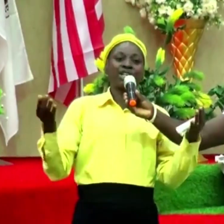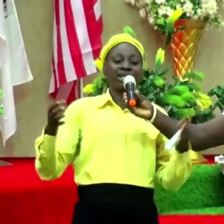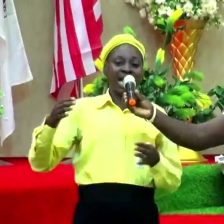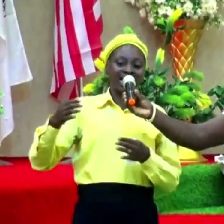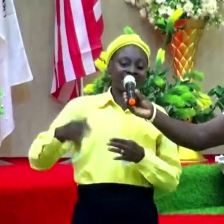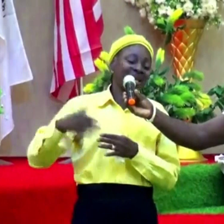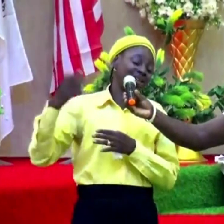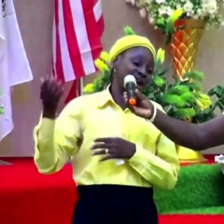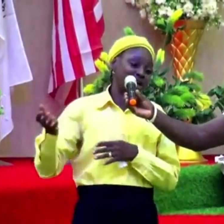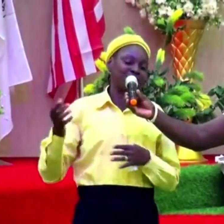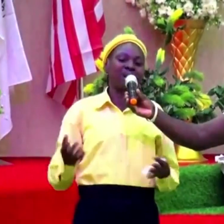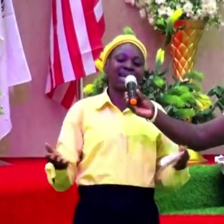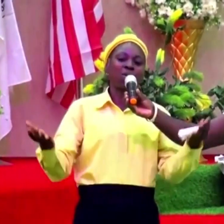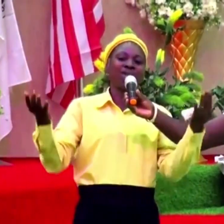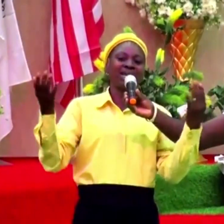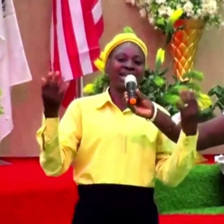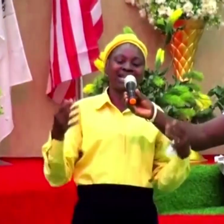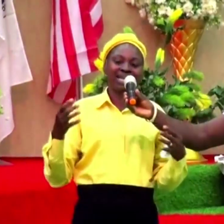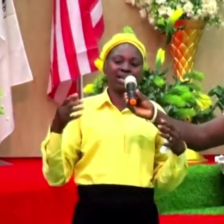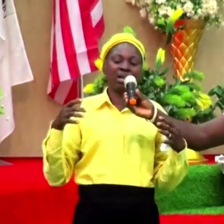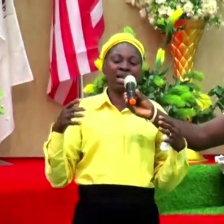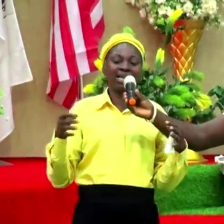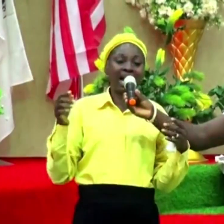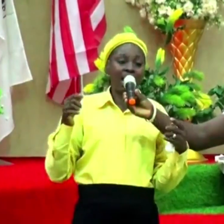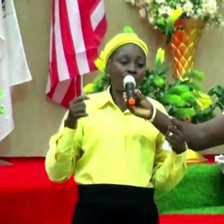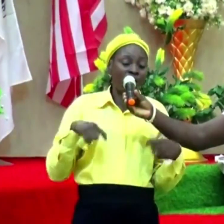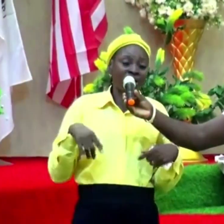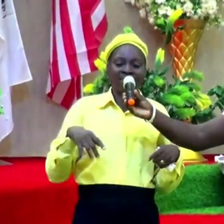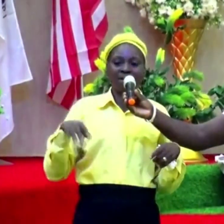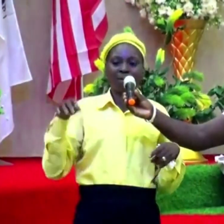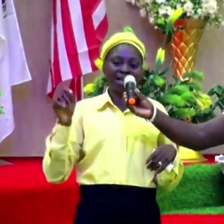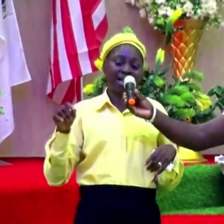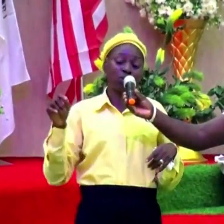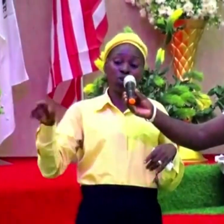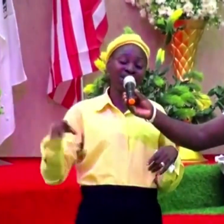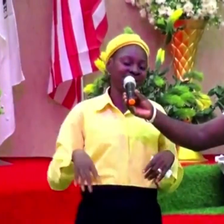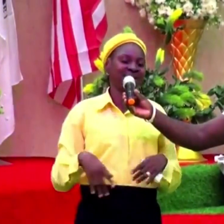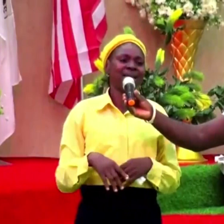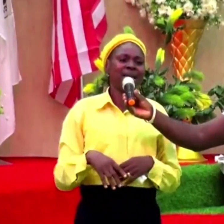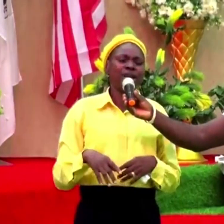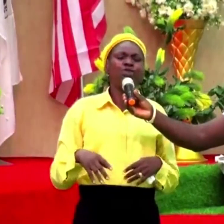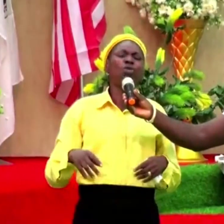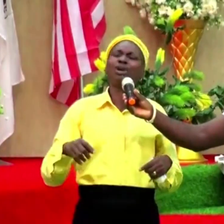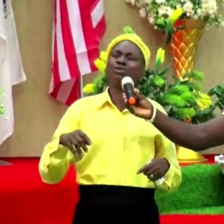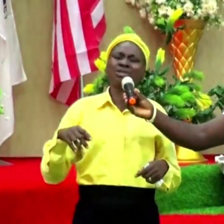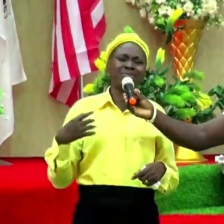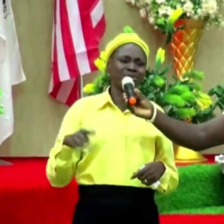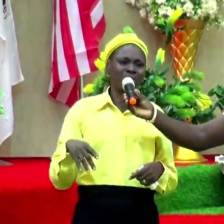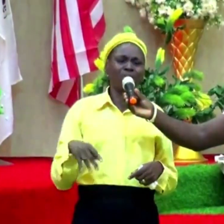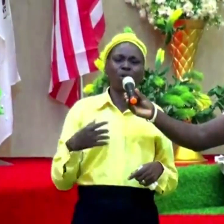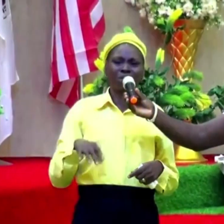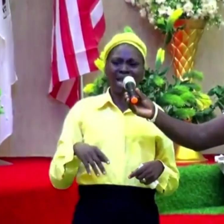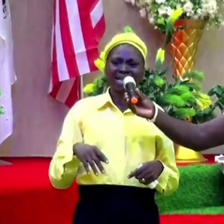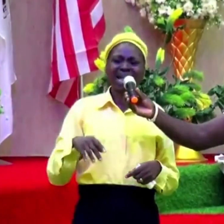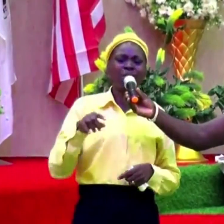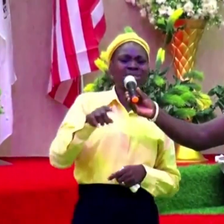gba ti christian lo de lo fe gba ta won eyan yen de iya oko egan papa woli ni inu won dun debi wi pe won